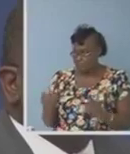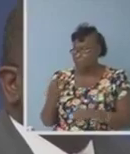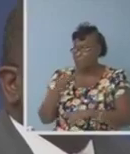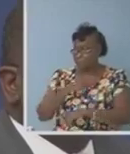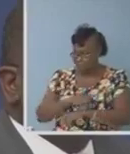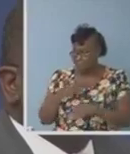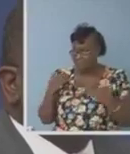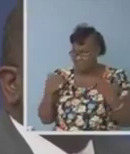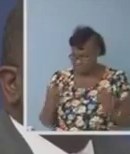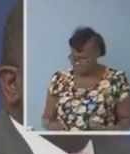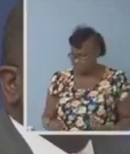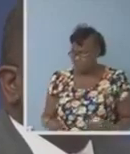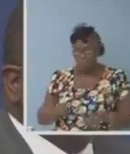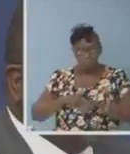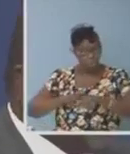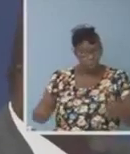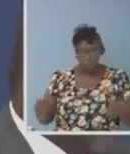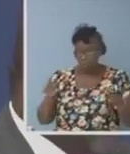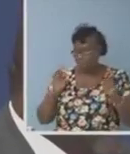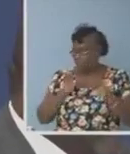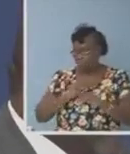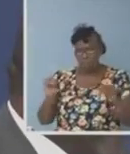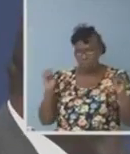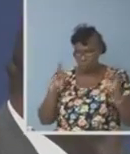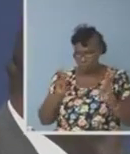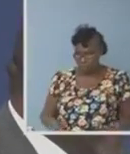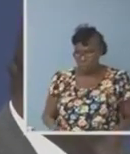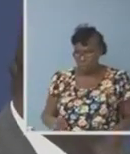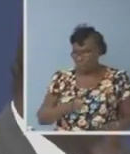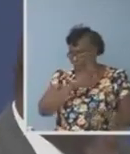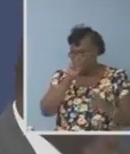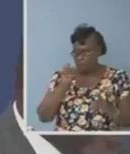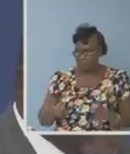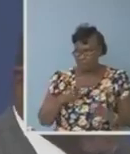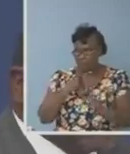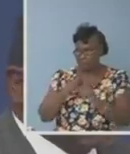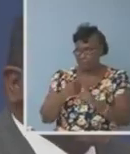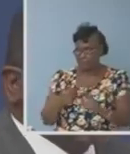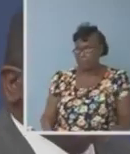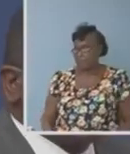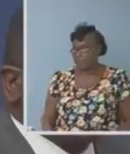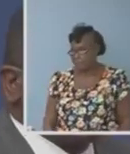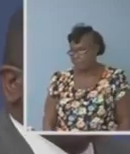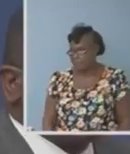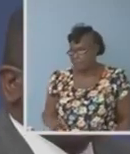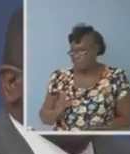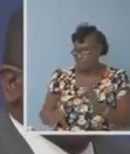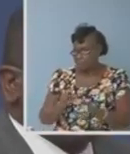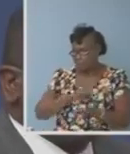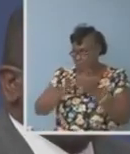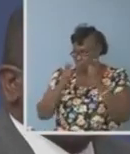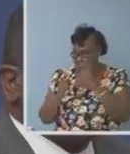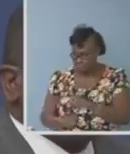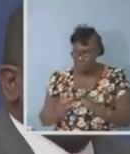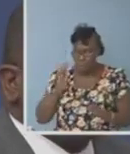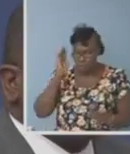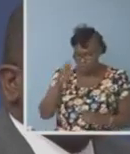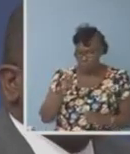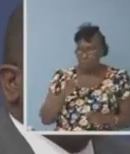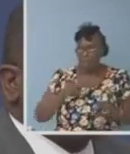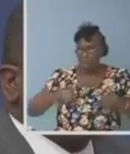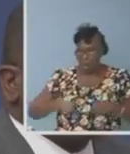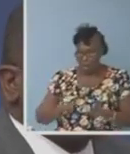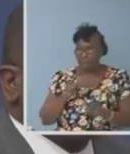this point, no one from Tobago has tested positive. If the situation changes, we will inform